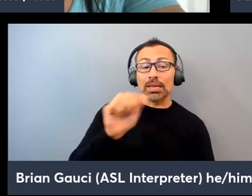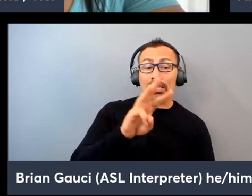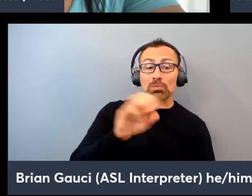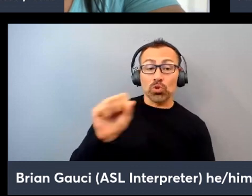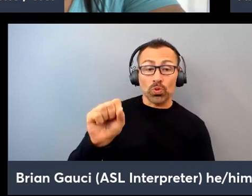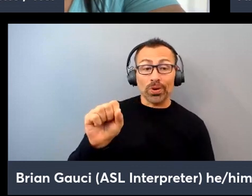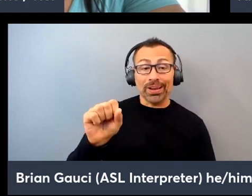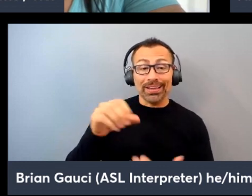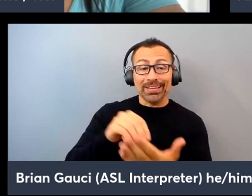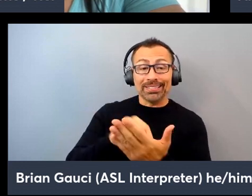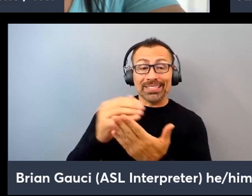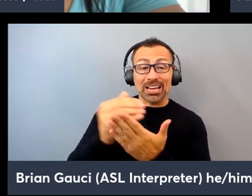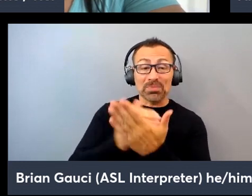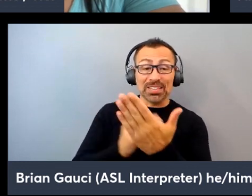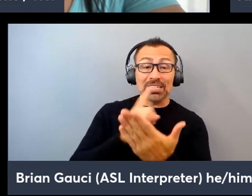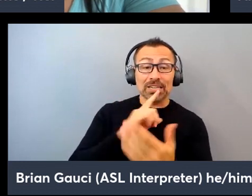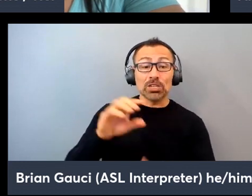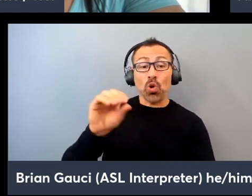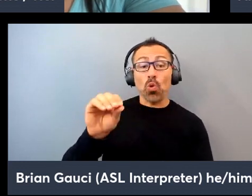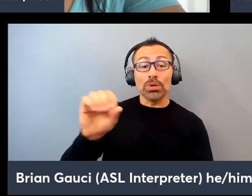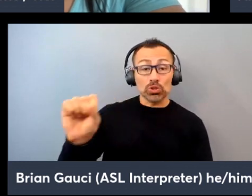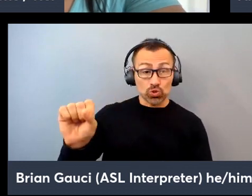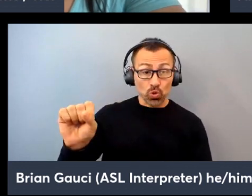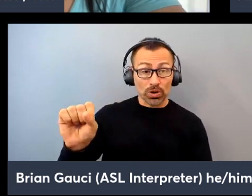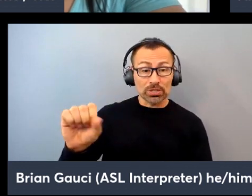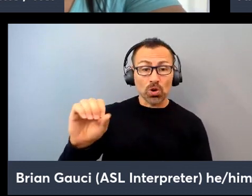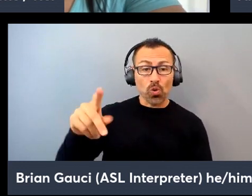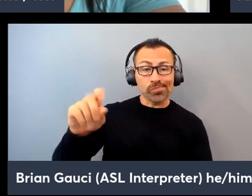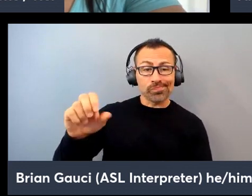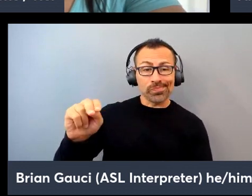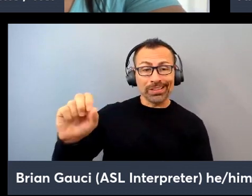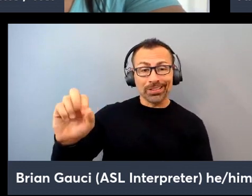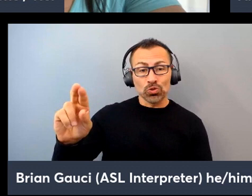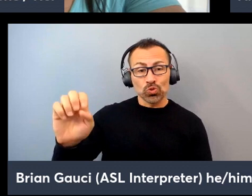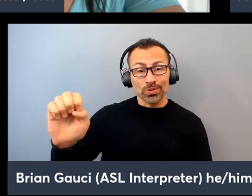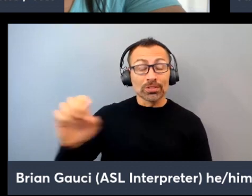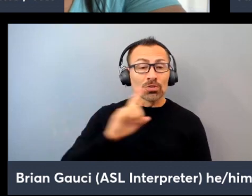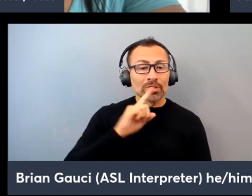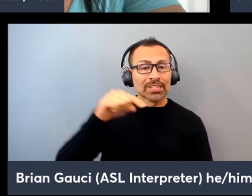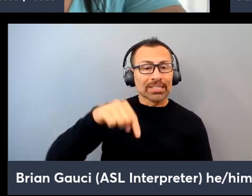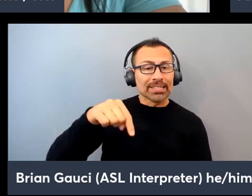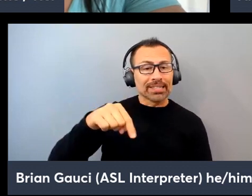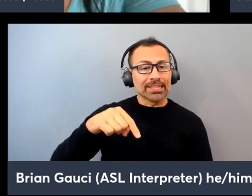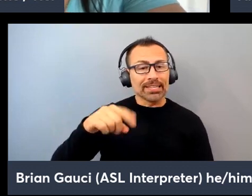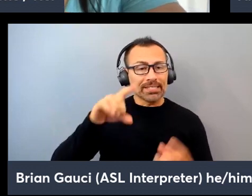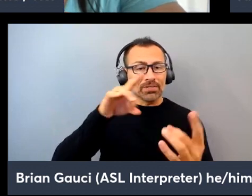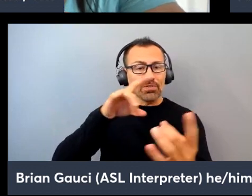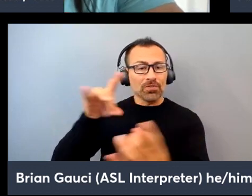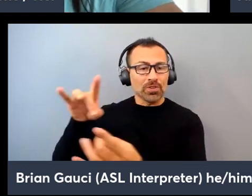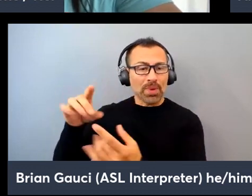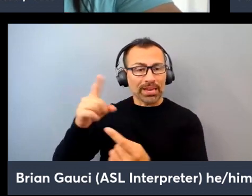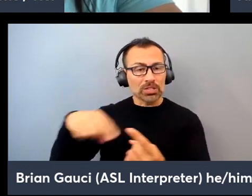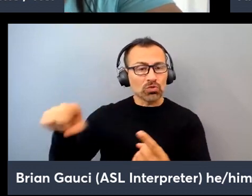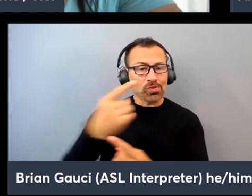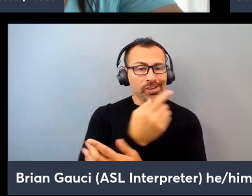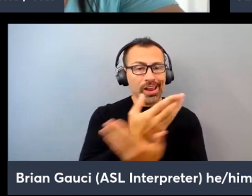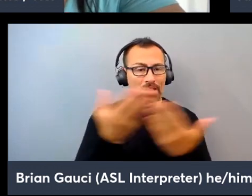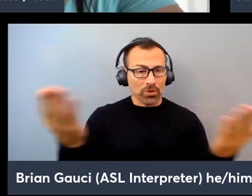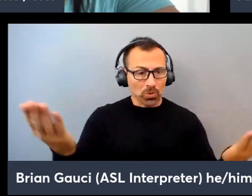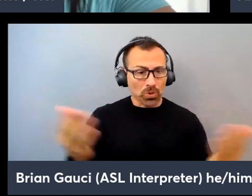of ways is kind of open source, so it's kind of feedback for everybody. So we got to try to update the documentation to provide